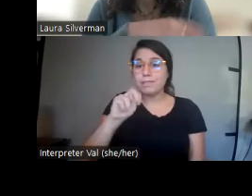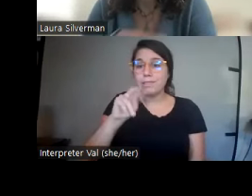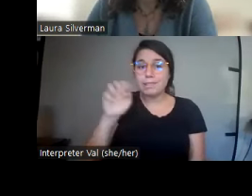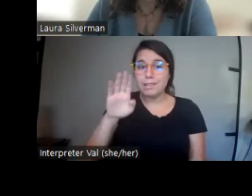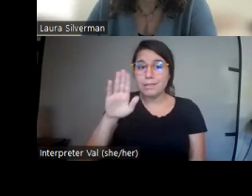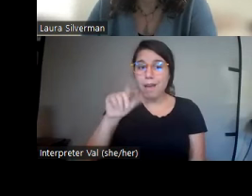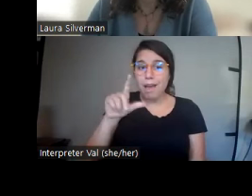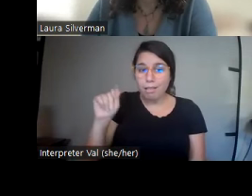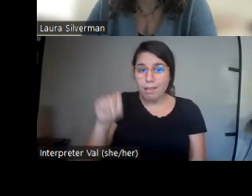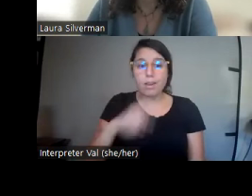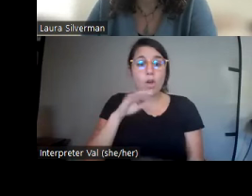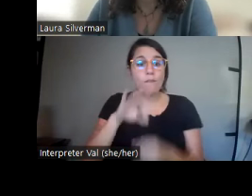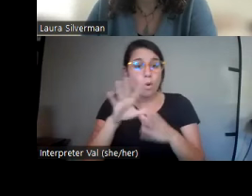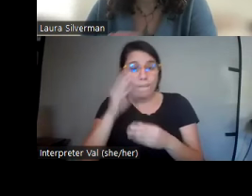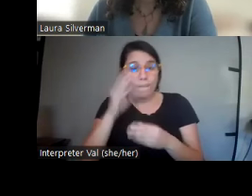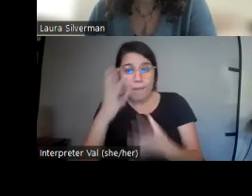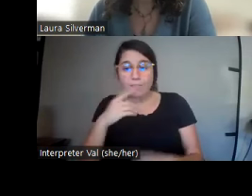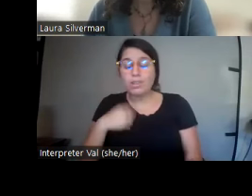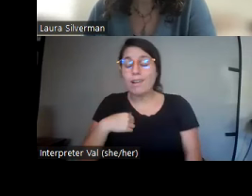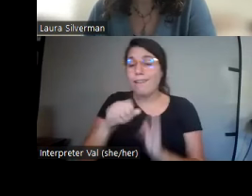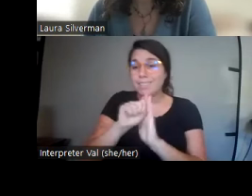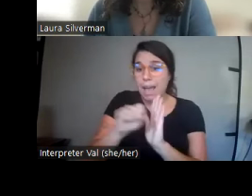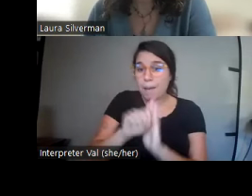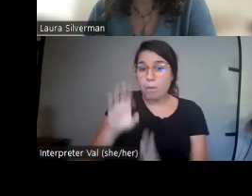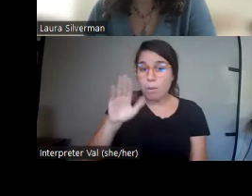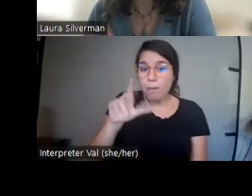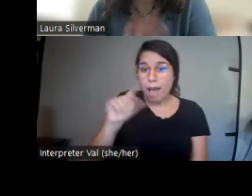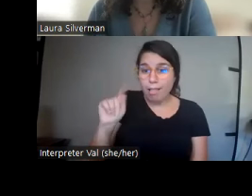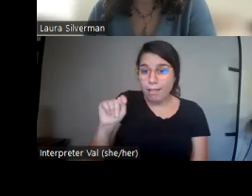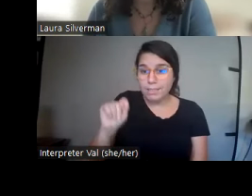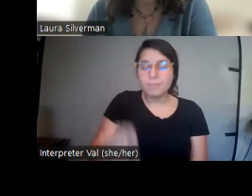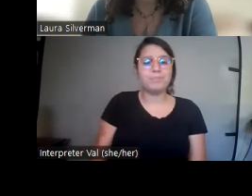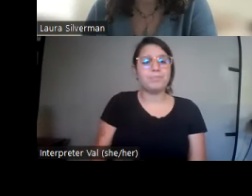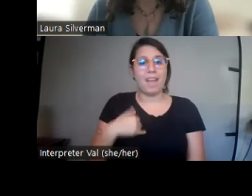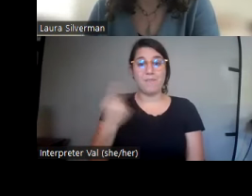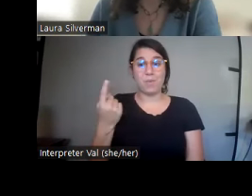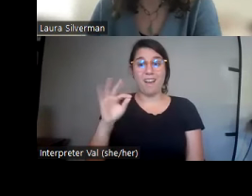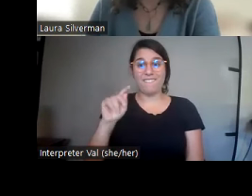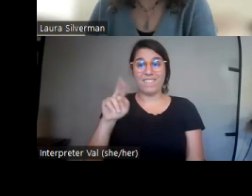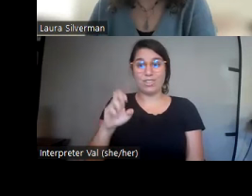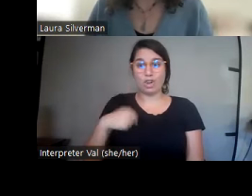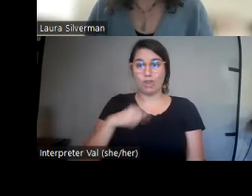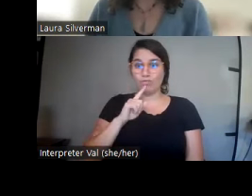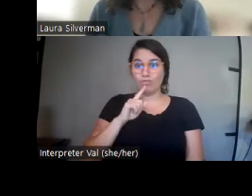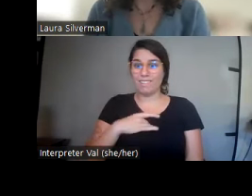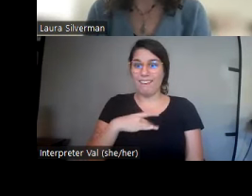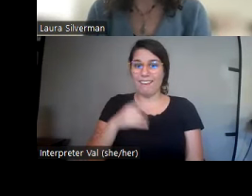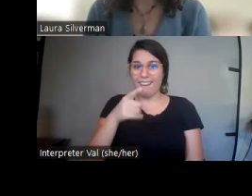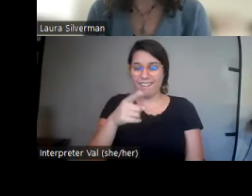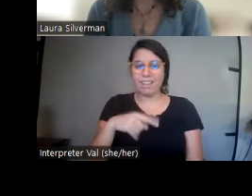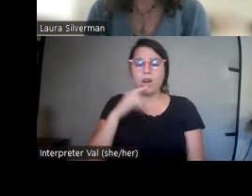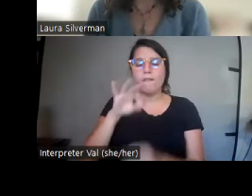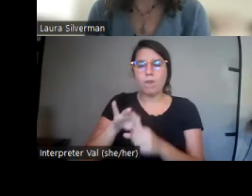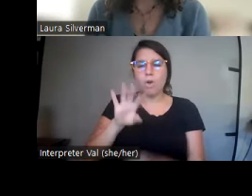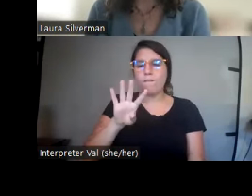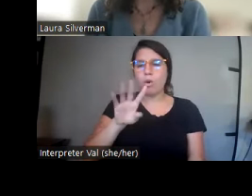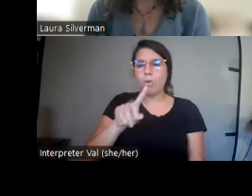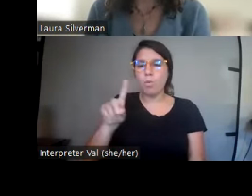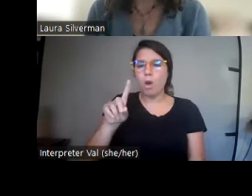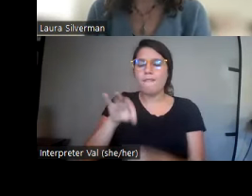then there are sample ballots. And I have one feature that I really like is the Vote 411